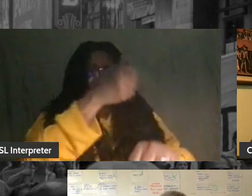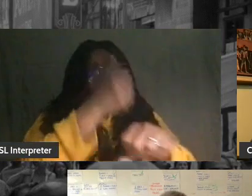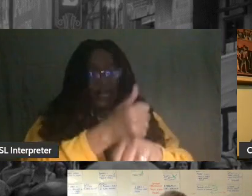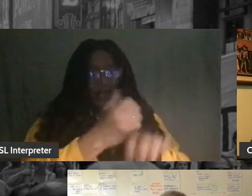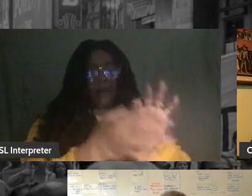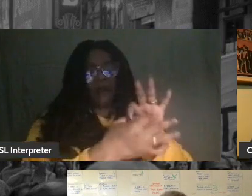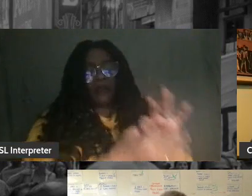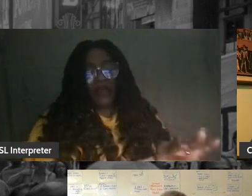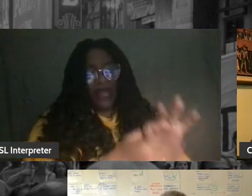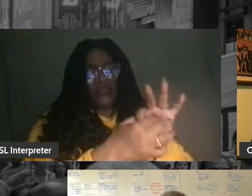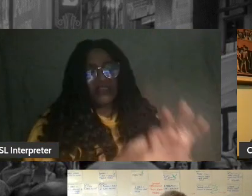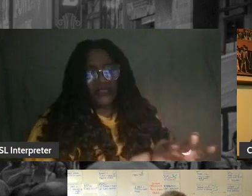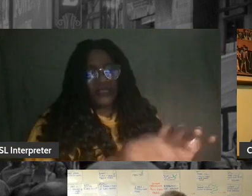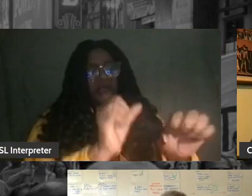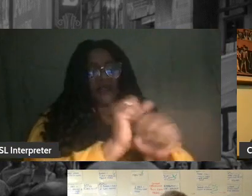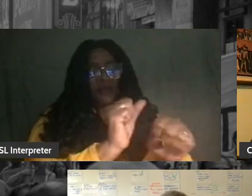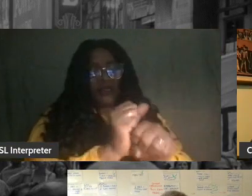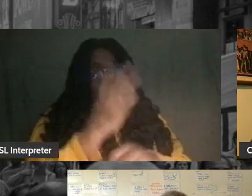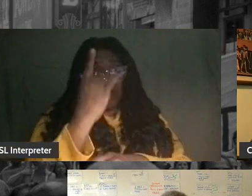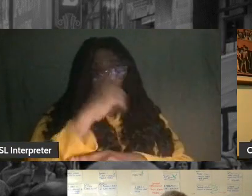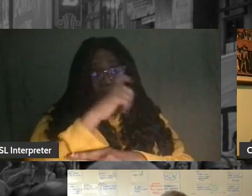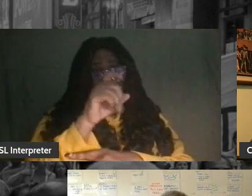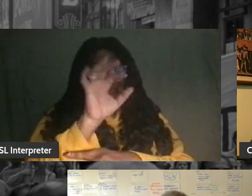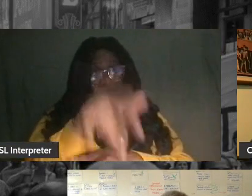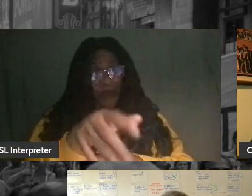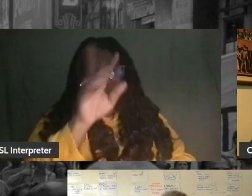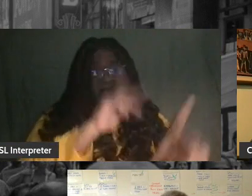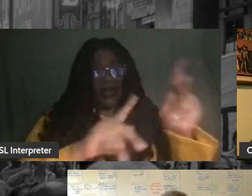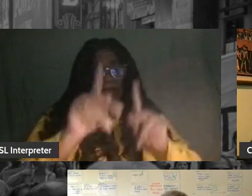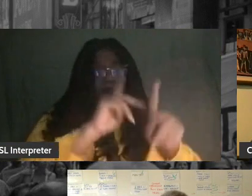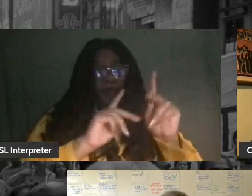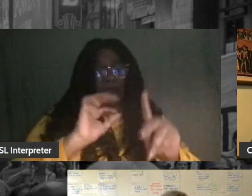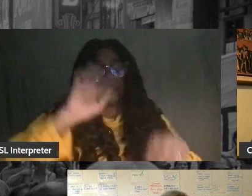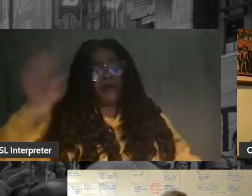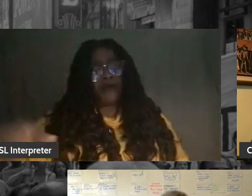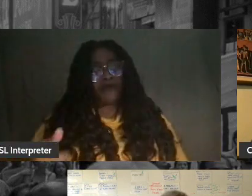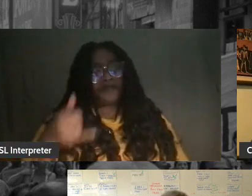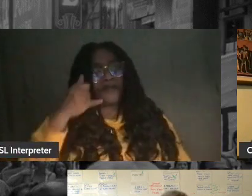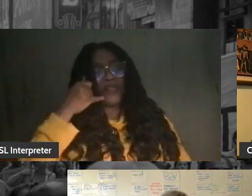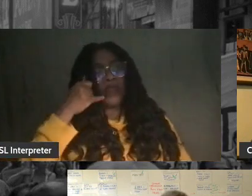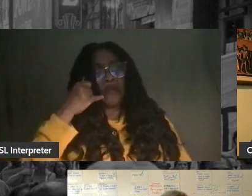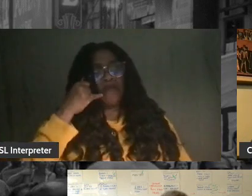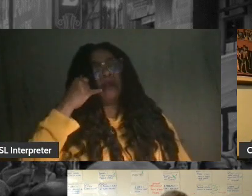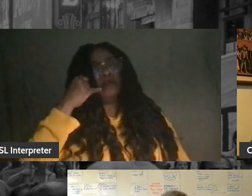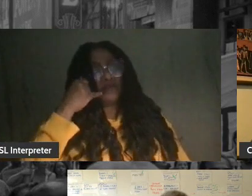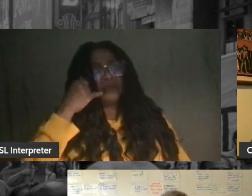you, because they're the one who is going to get on the phone. And very early on, I had